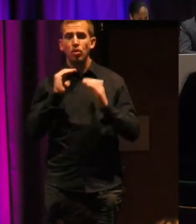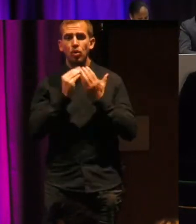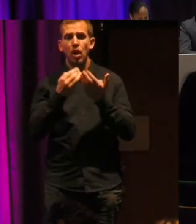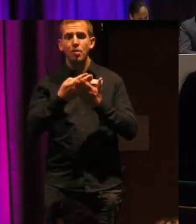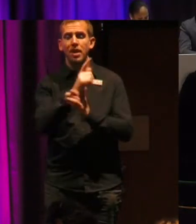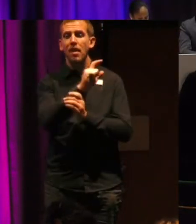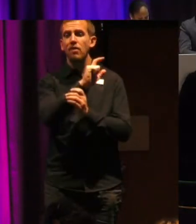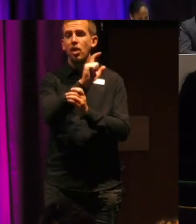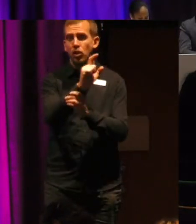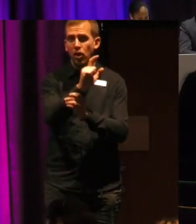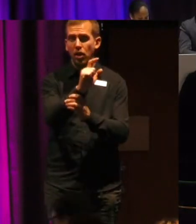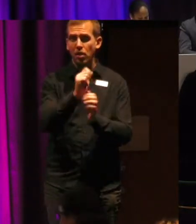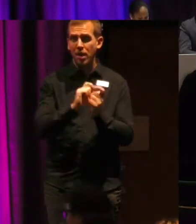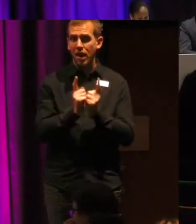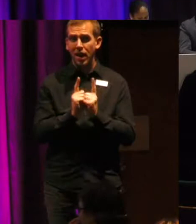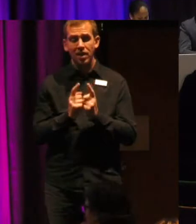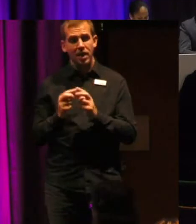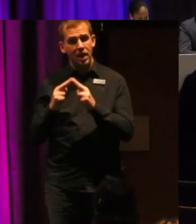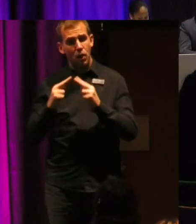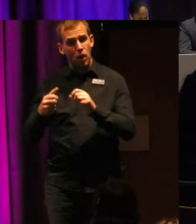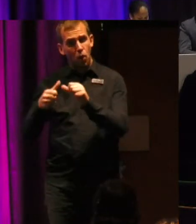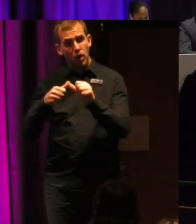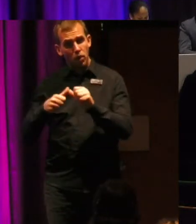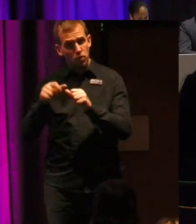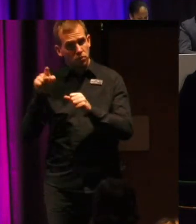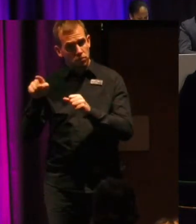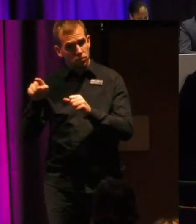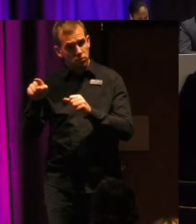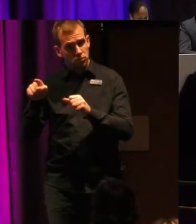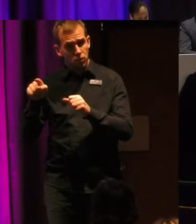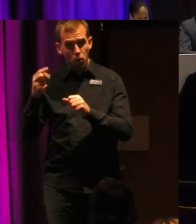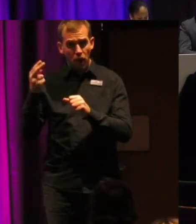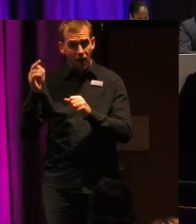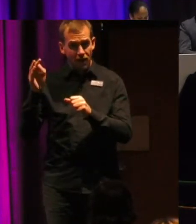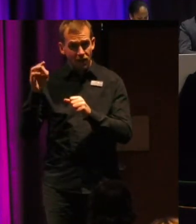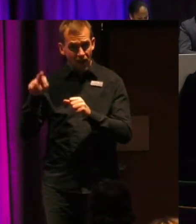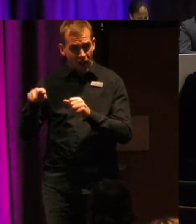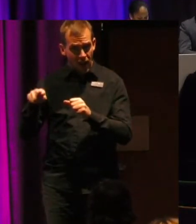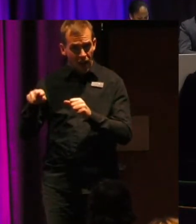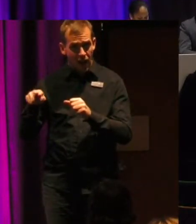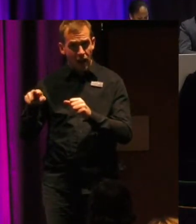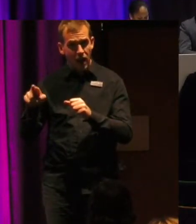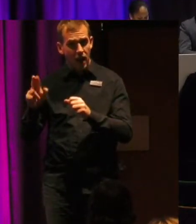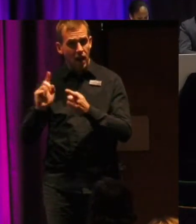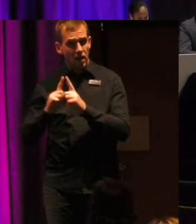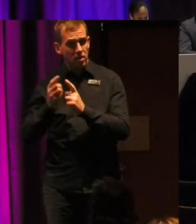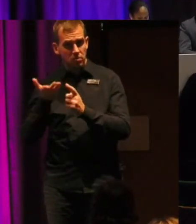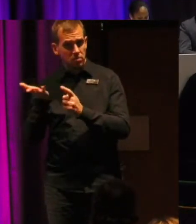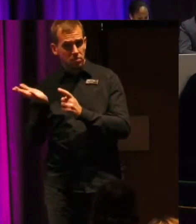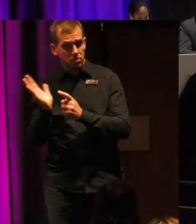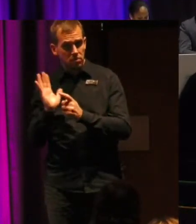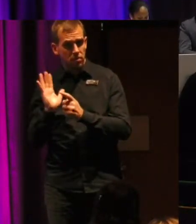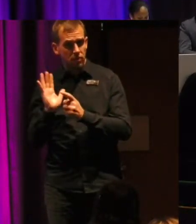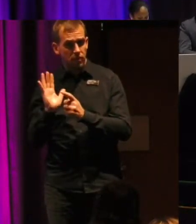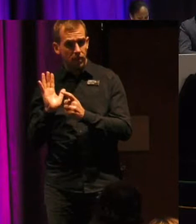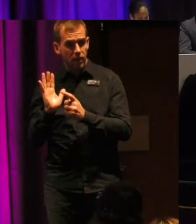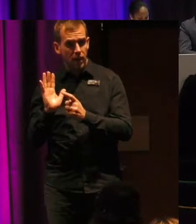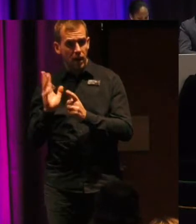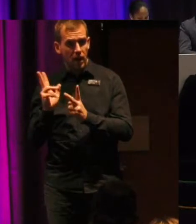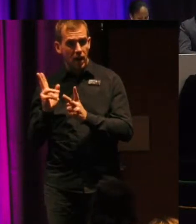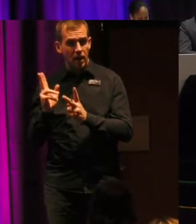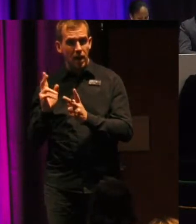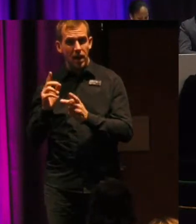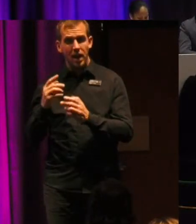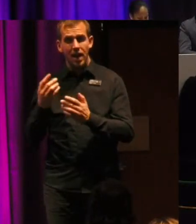should be maybe international organizations, the UN, should be individual governments. How could we move to